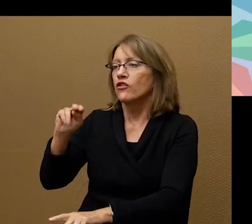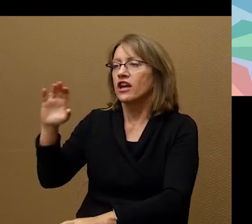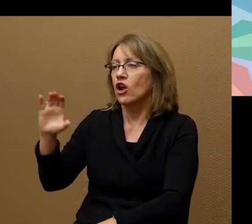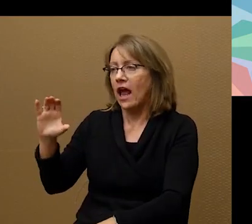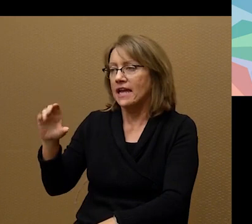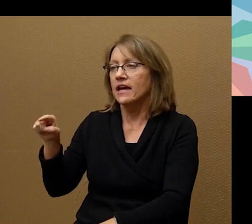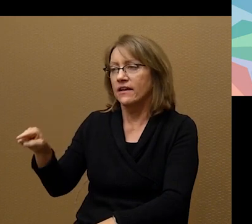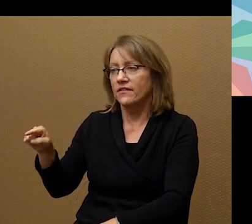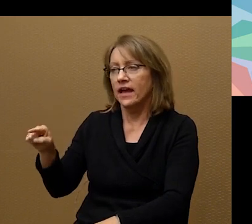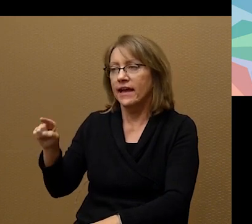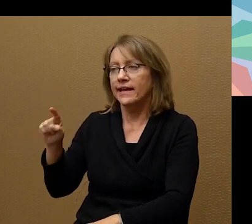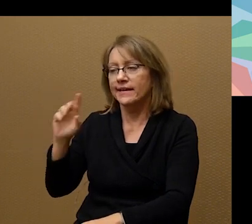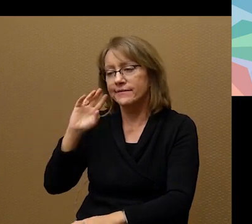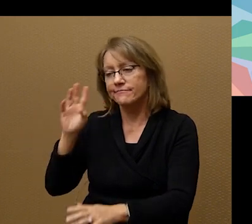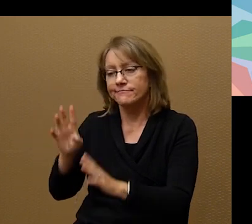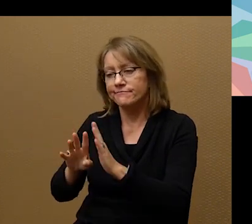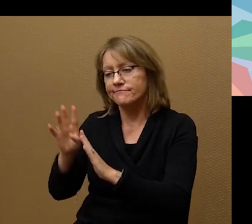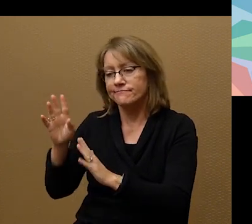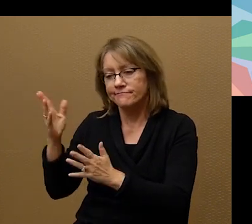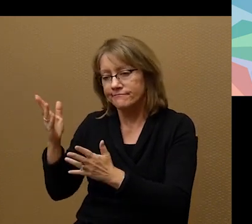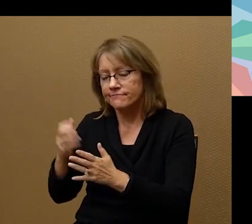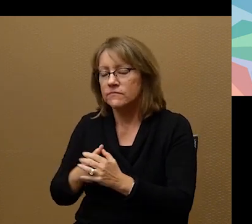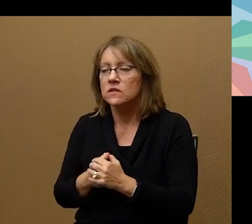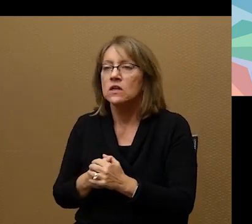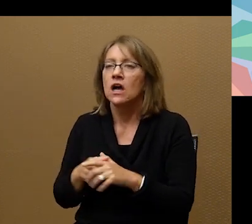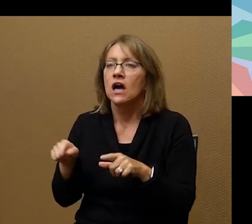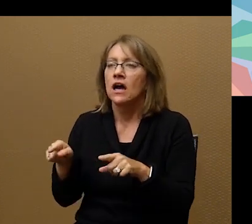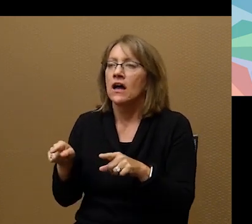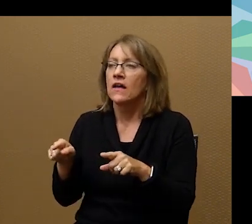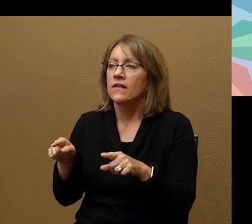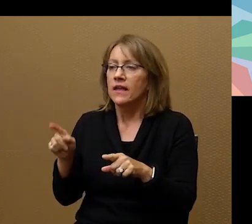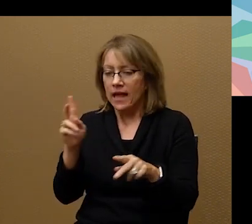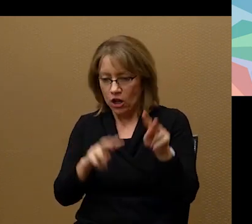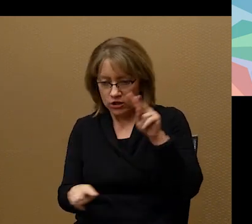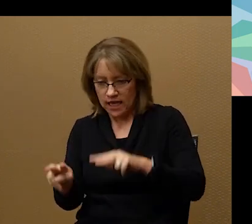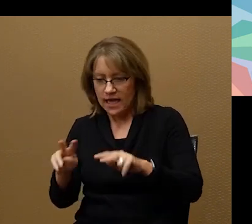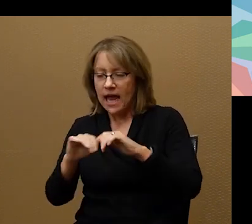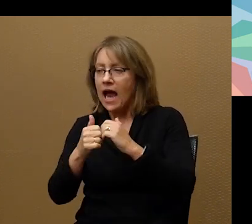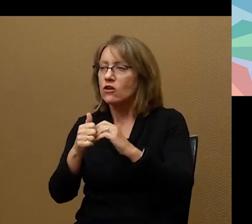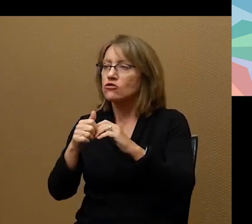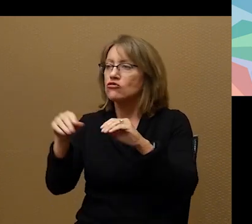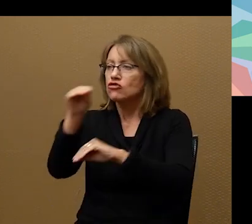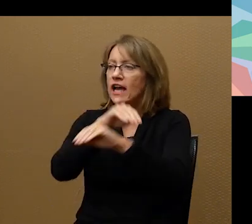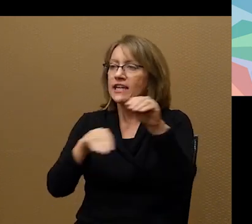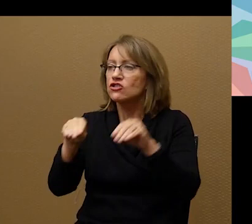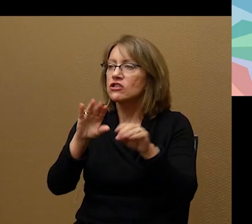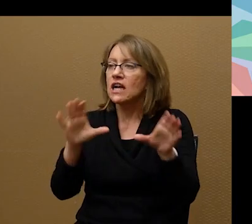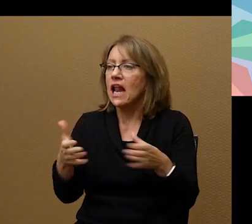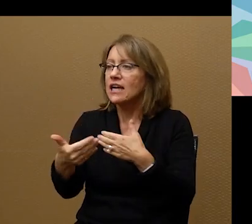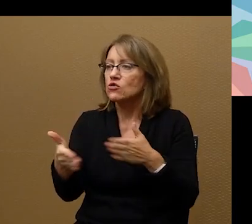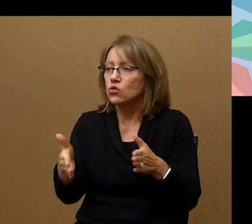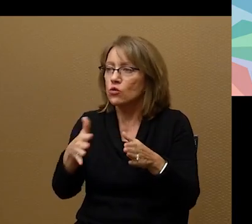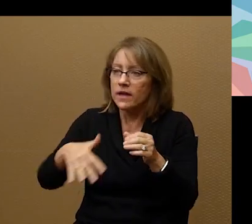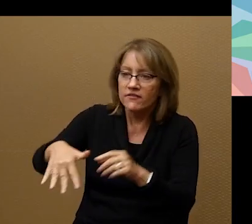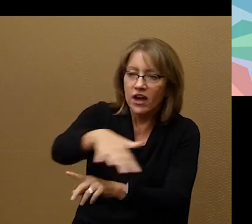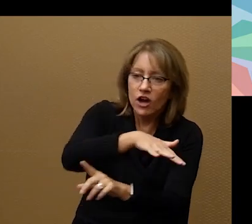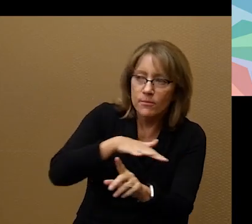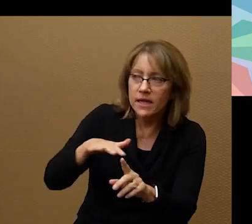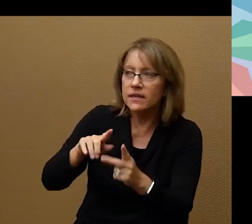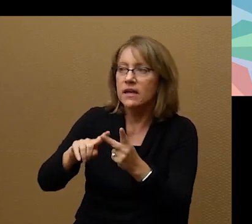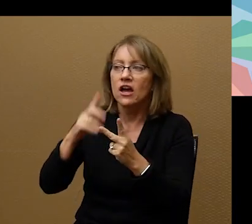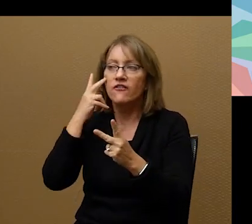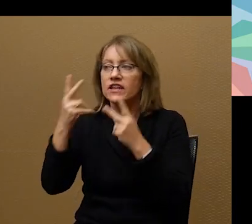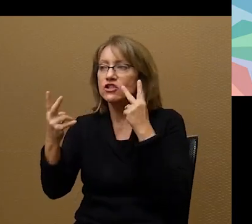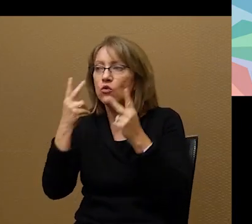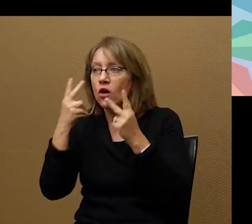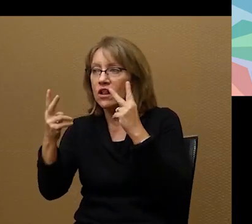look at how to change your work, the classroom environment, visual schedules, work systems,